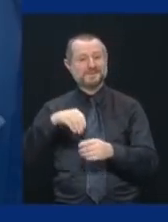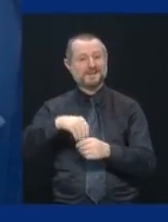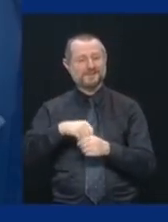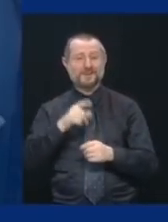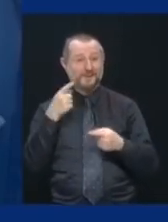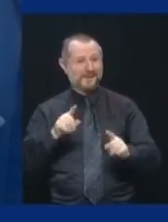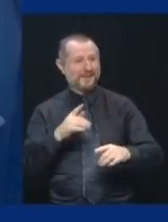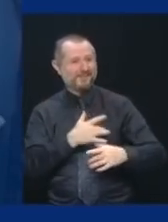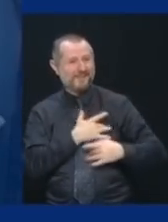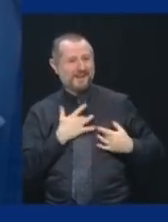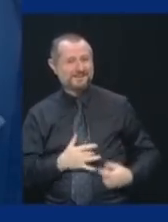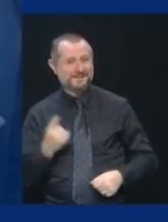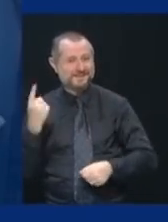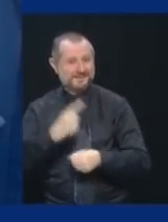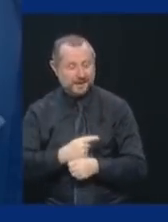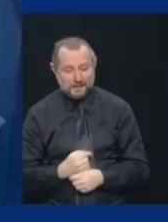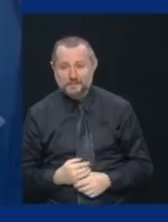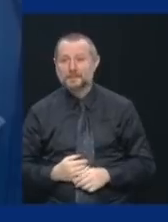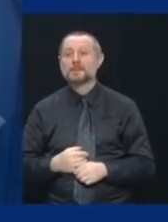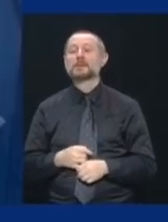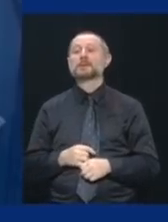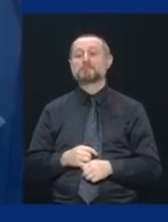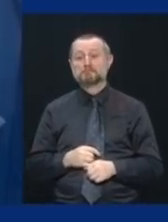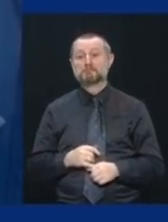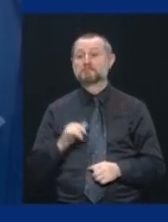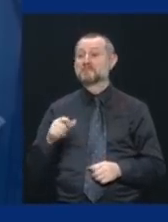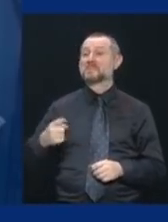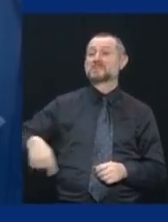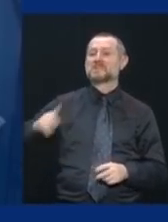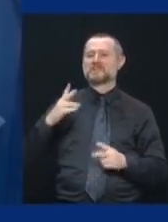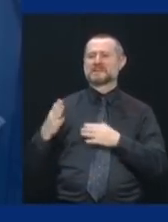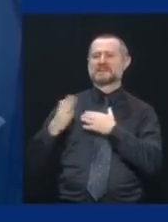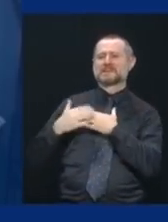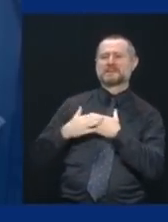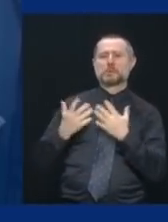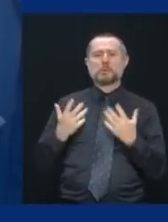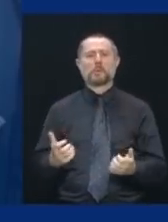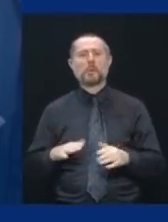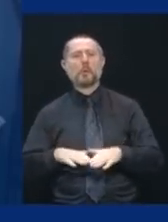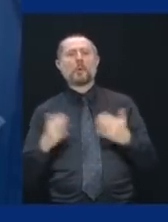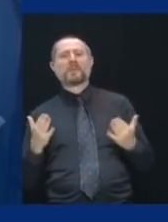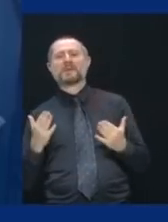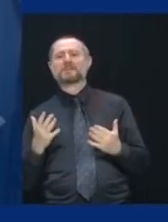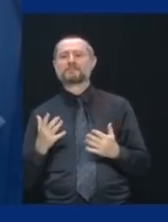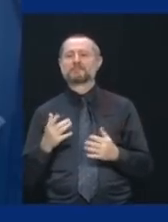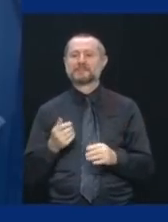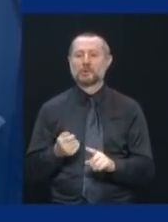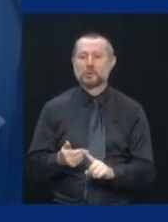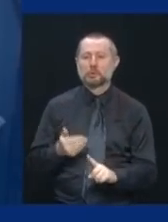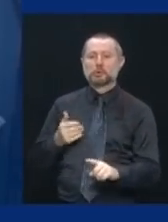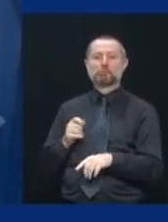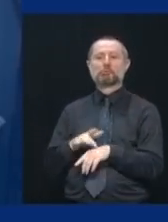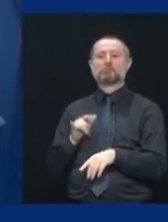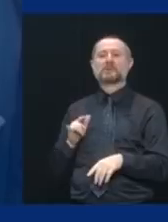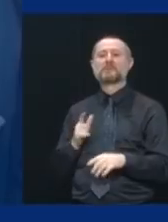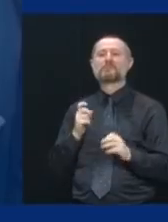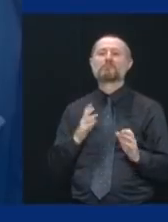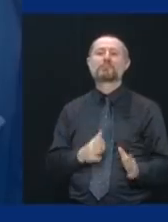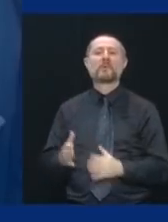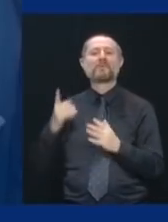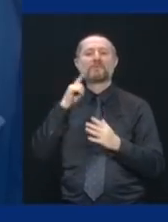Valentine's Day. They have made the point that they'd like to open a couple of days earlier so they can be ready